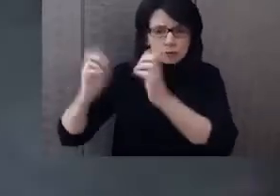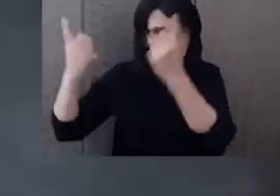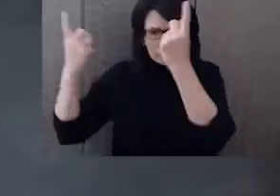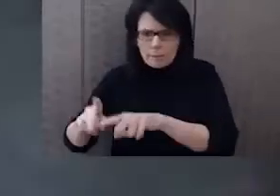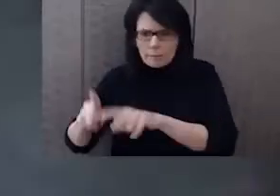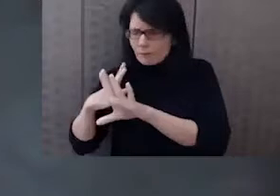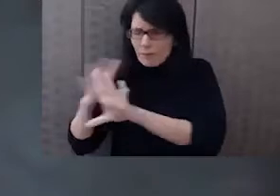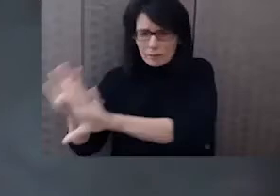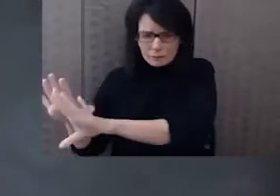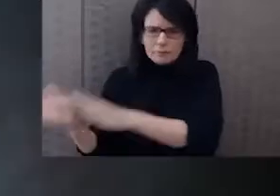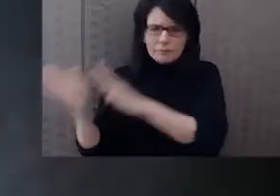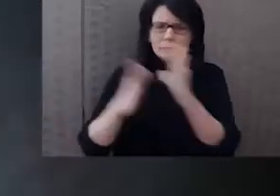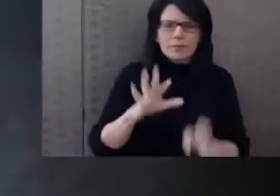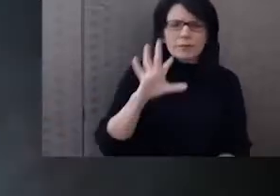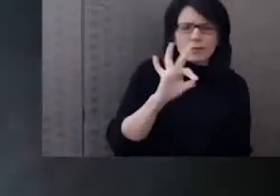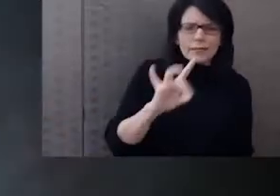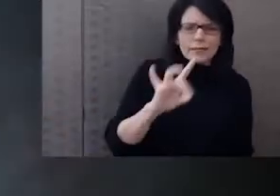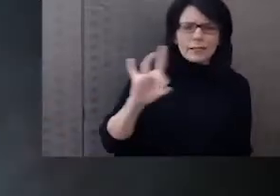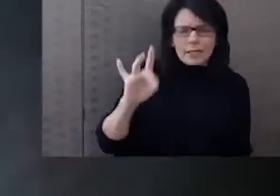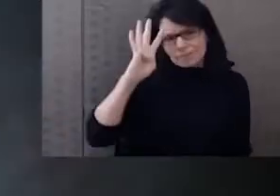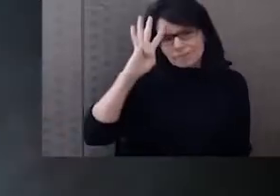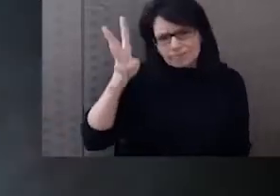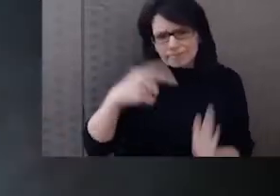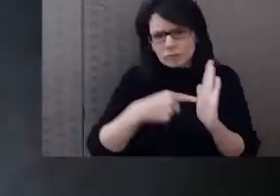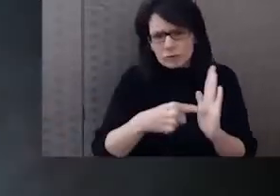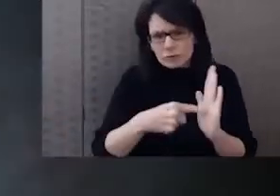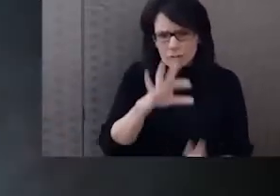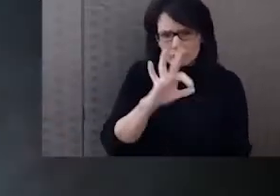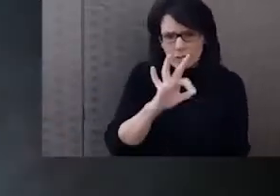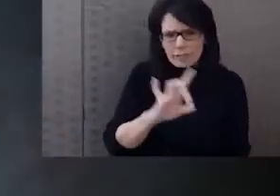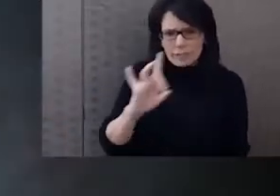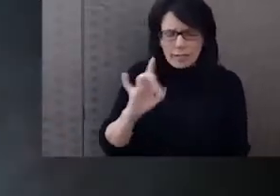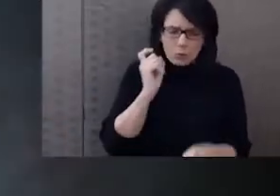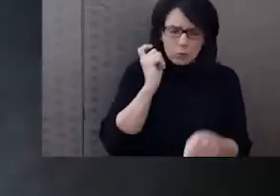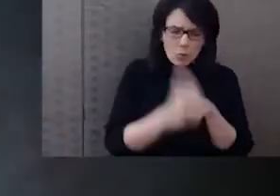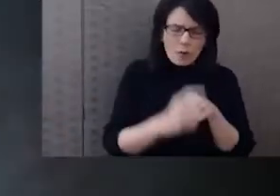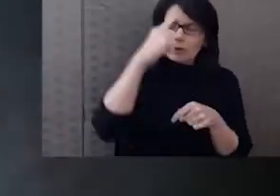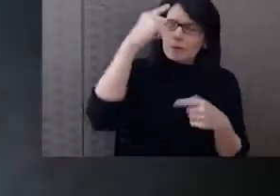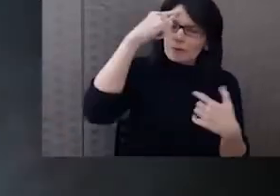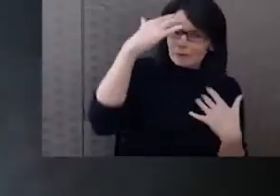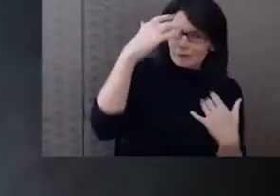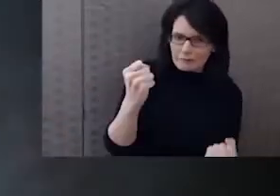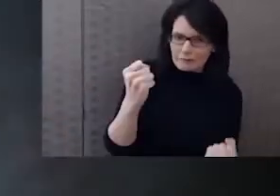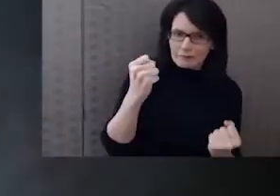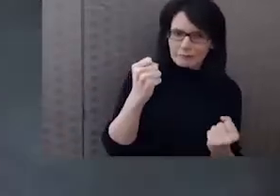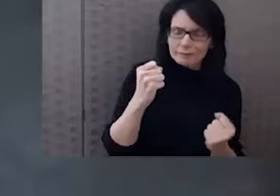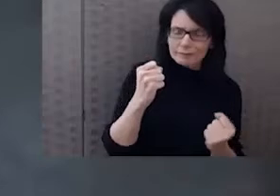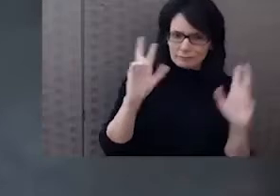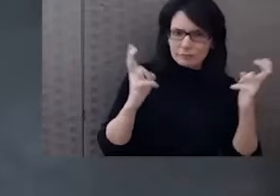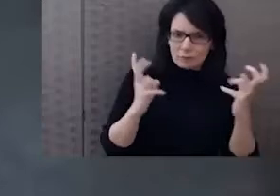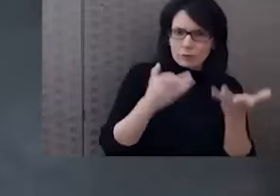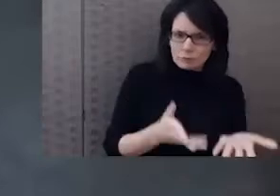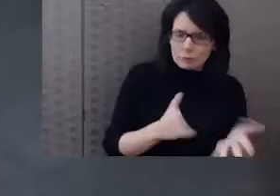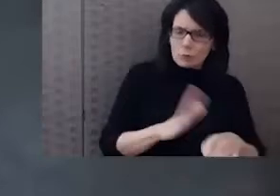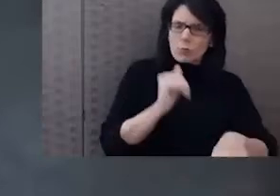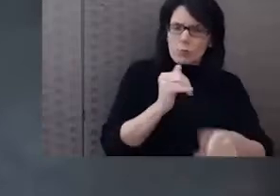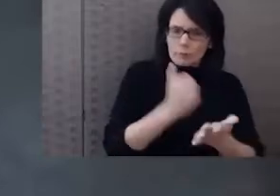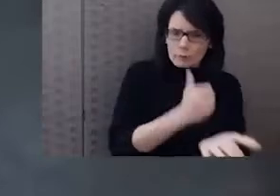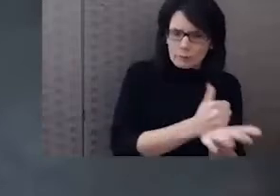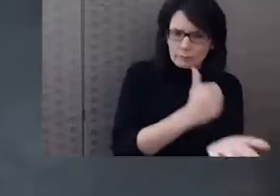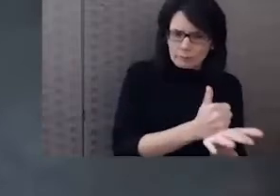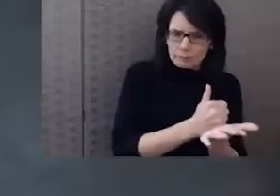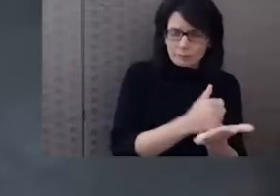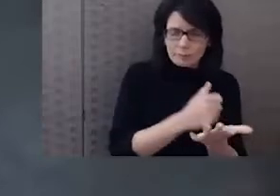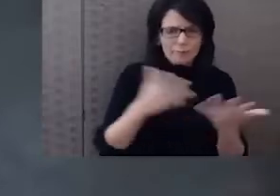on the corner like city MDs, respite centers where peers can drop off anytime they want when they're having a crisis as an alternative to going to the